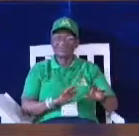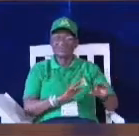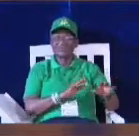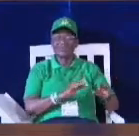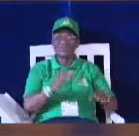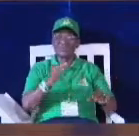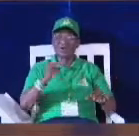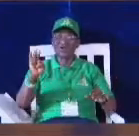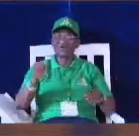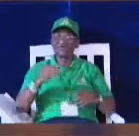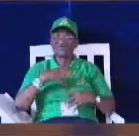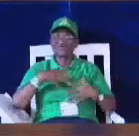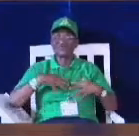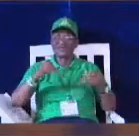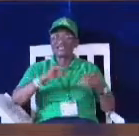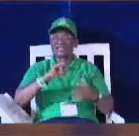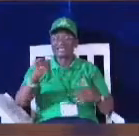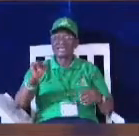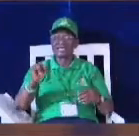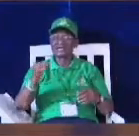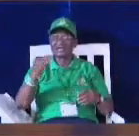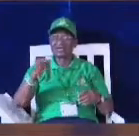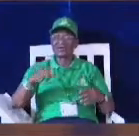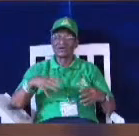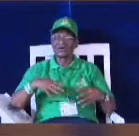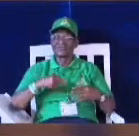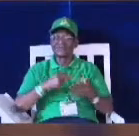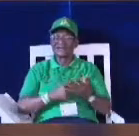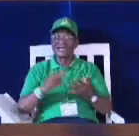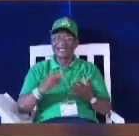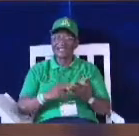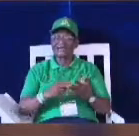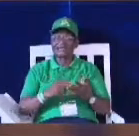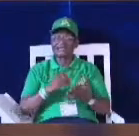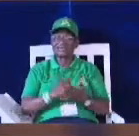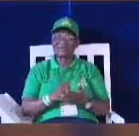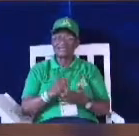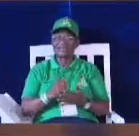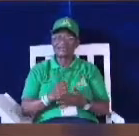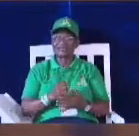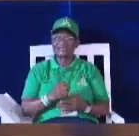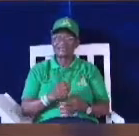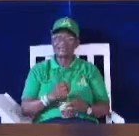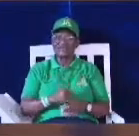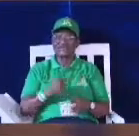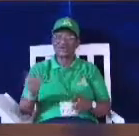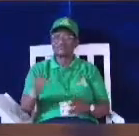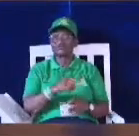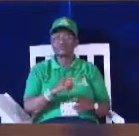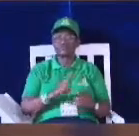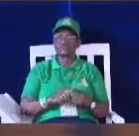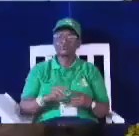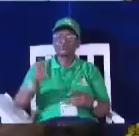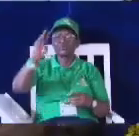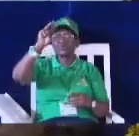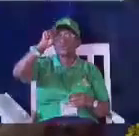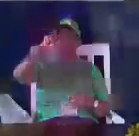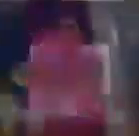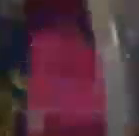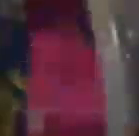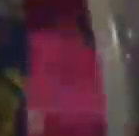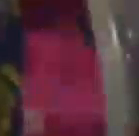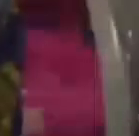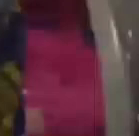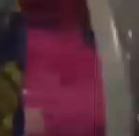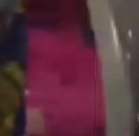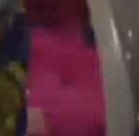of healing, of health from you to them.